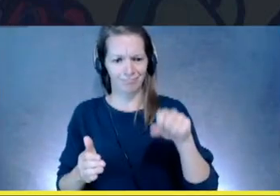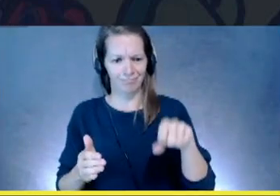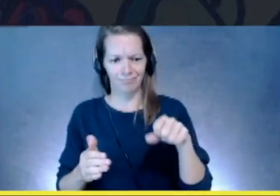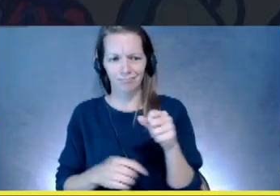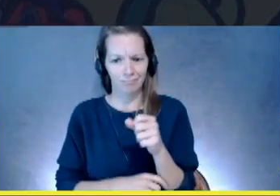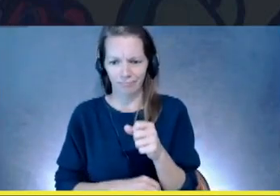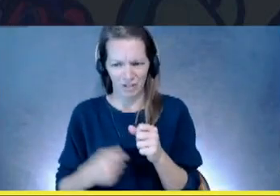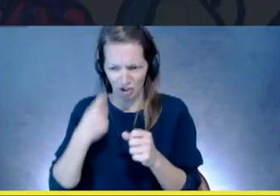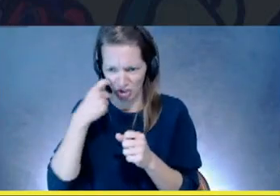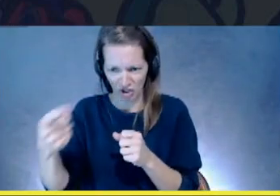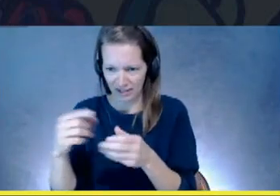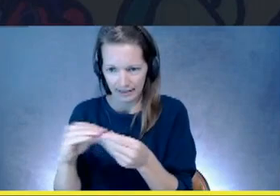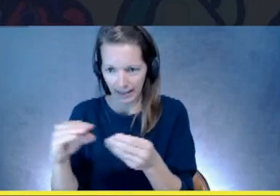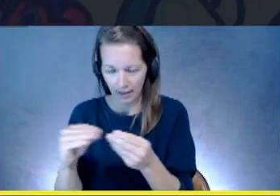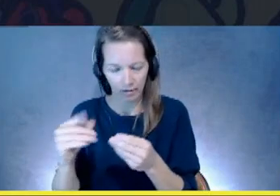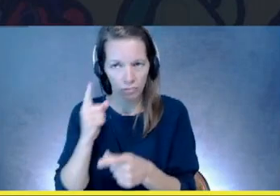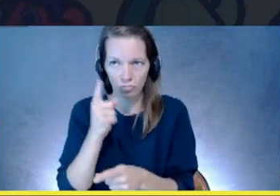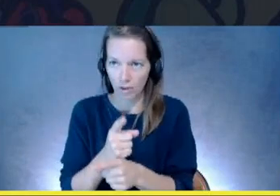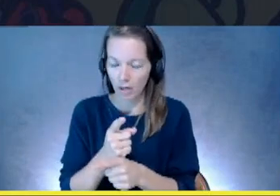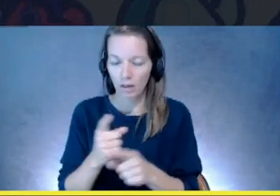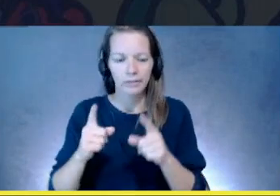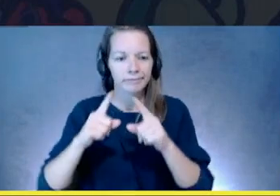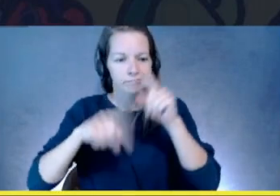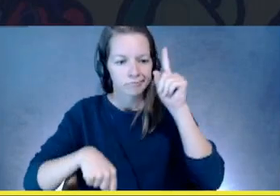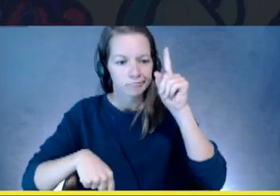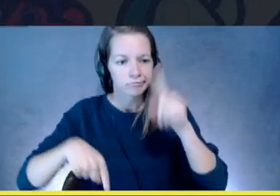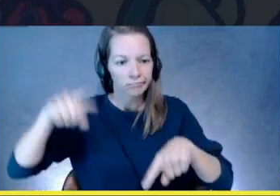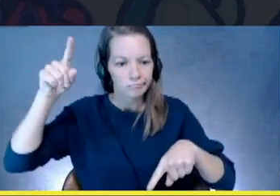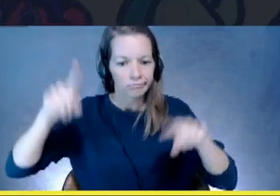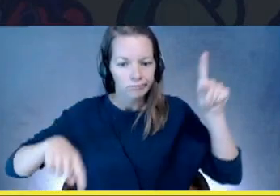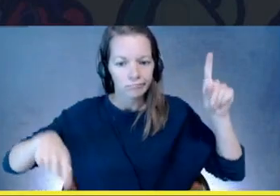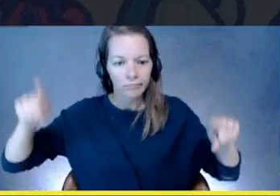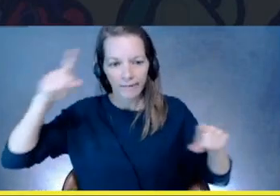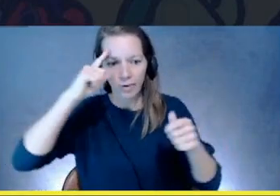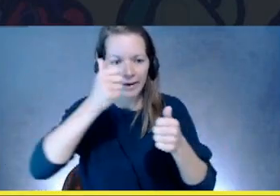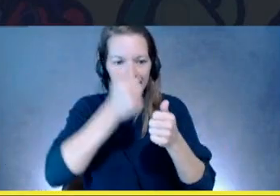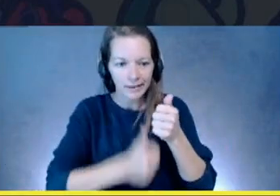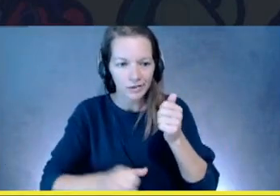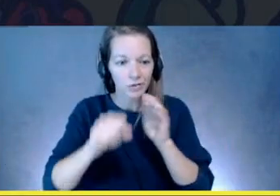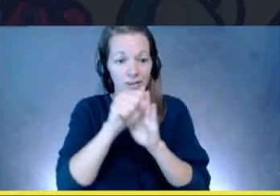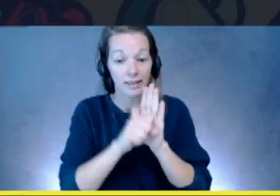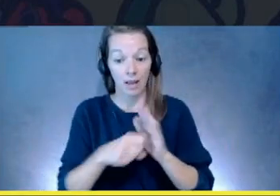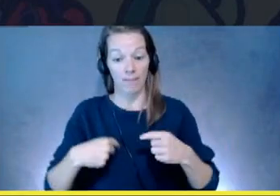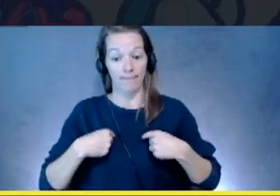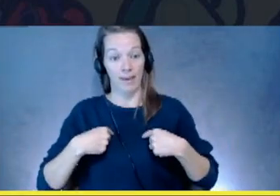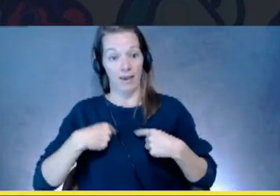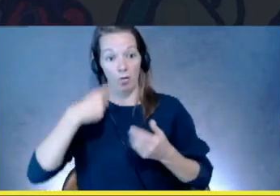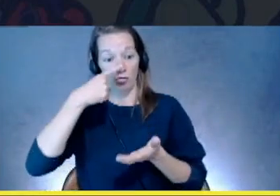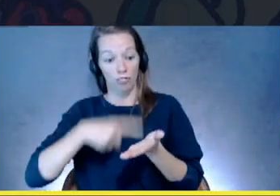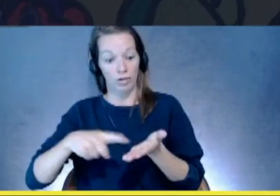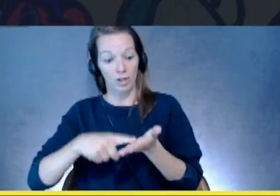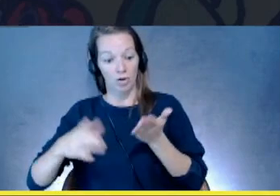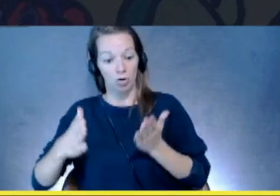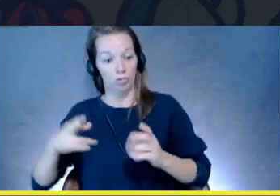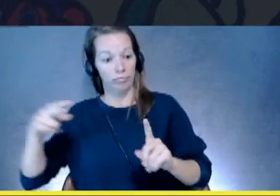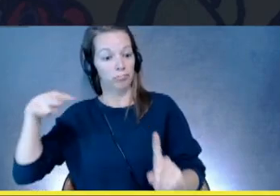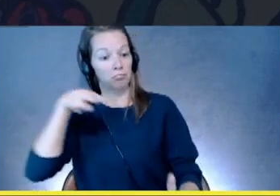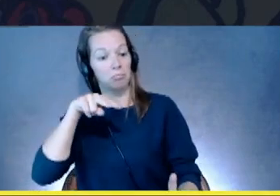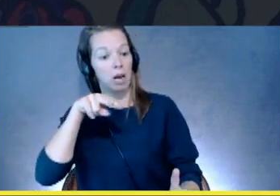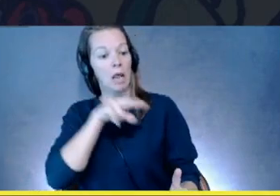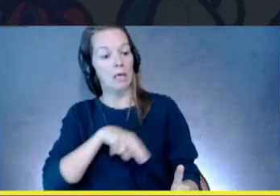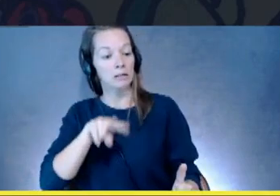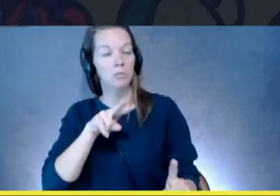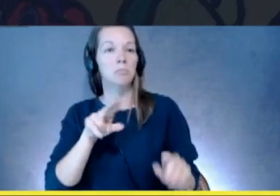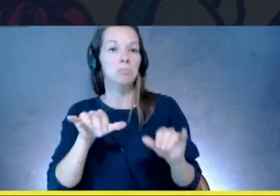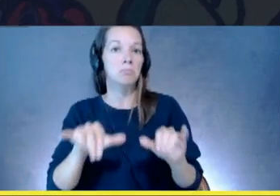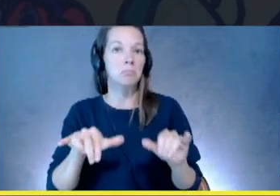just saying, there's such variability from state to state. From a researcher lens, though, I would say that that